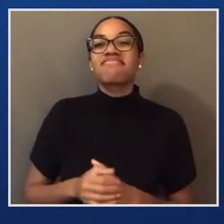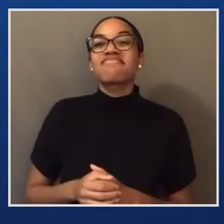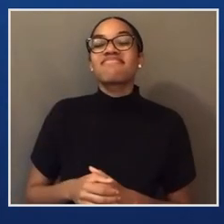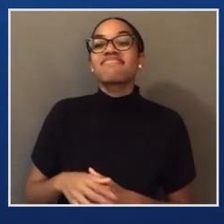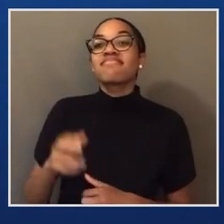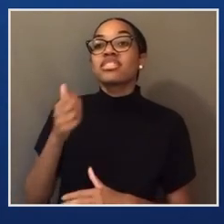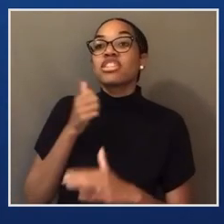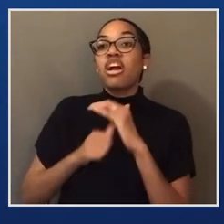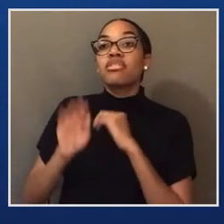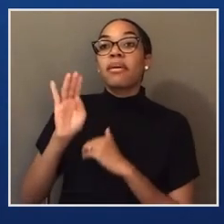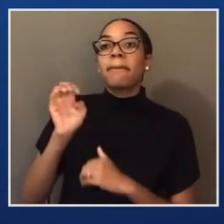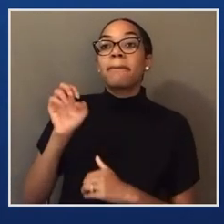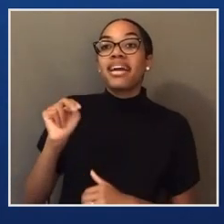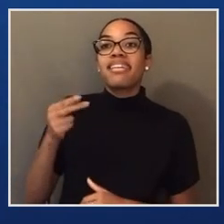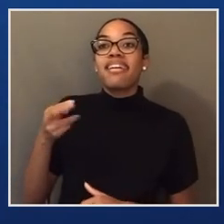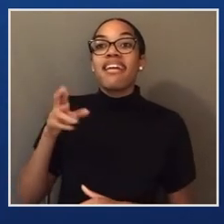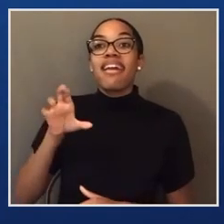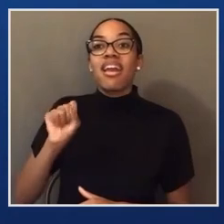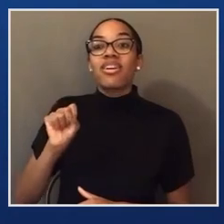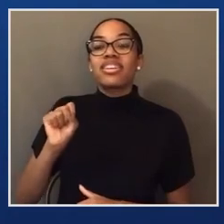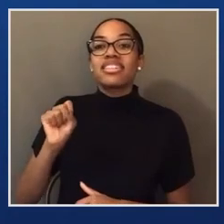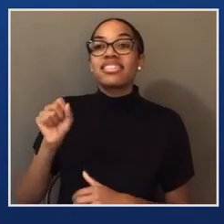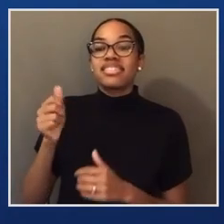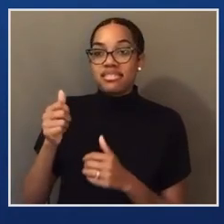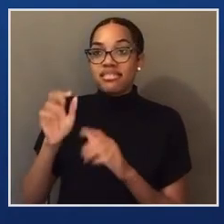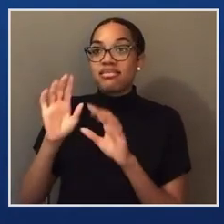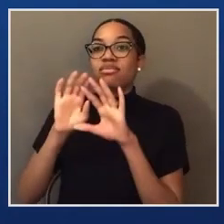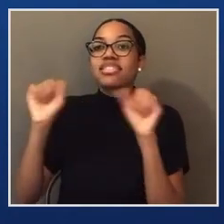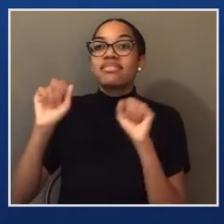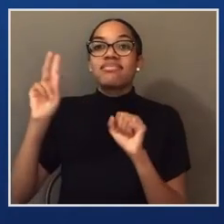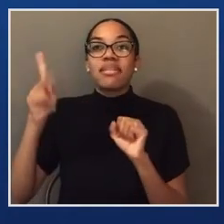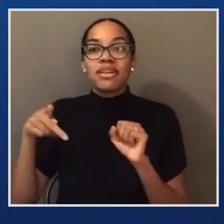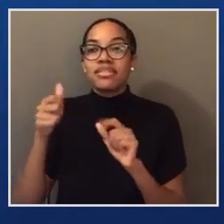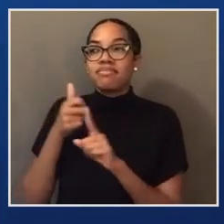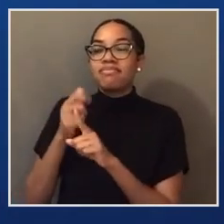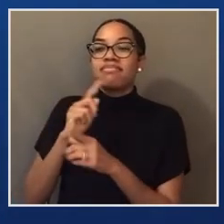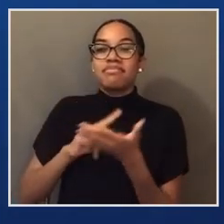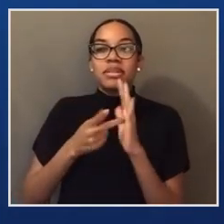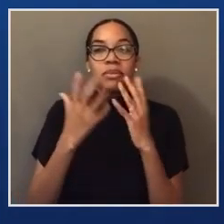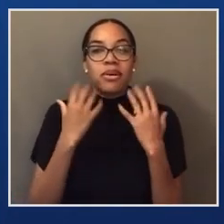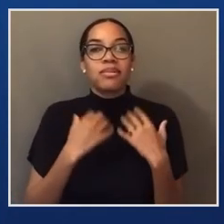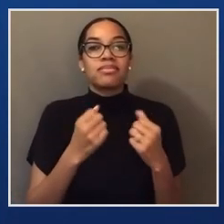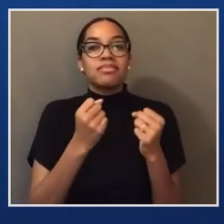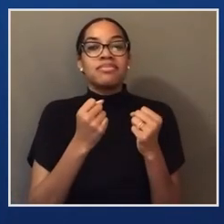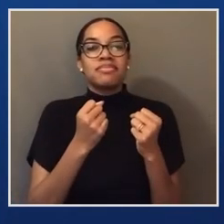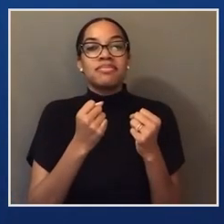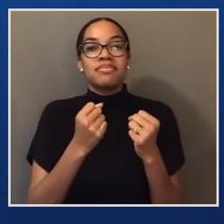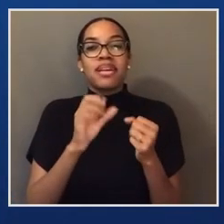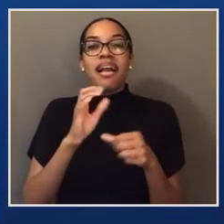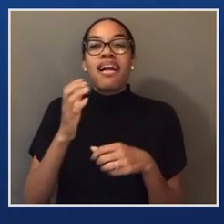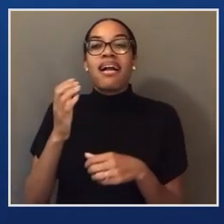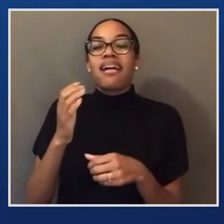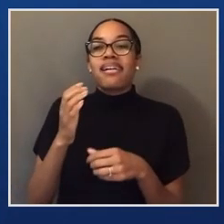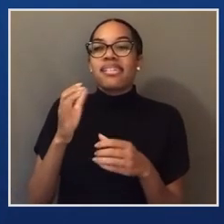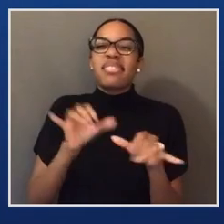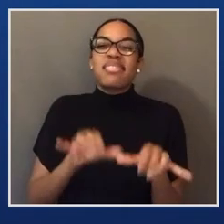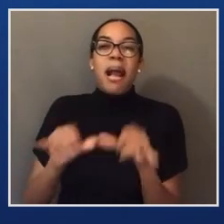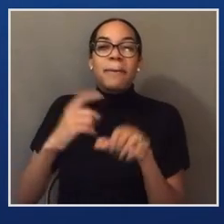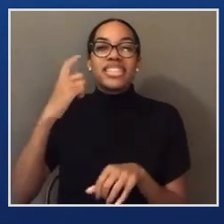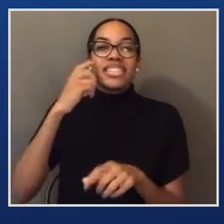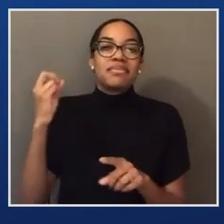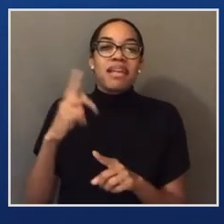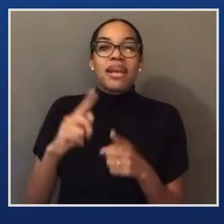we will restore common sense back to Washington. Hello, my fellow HBCU